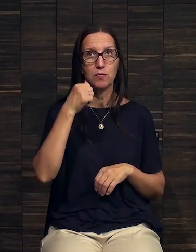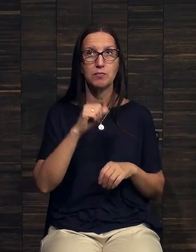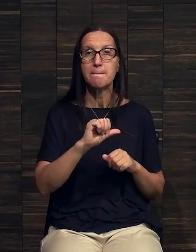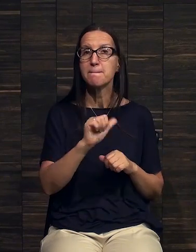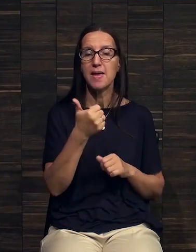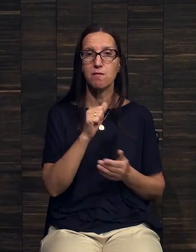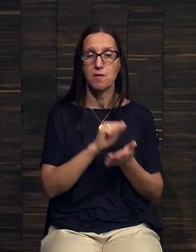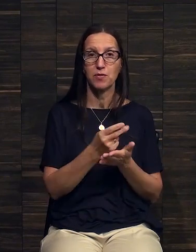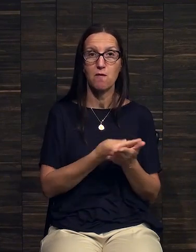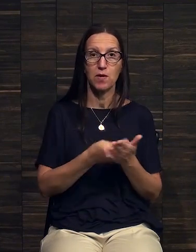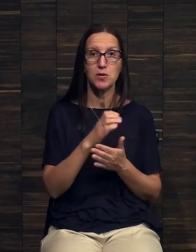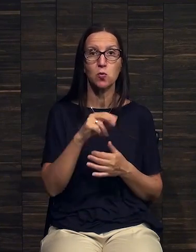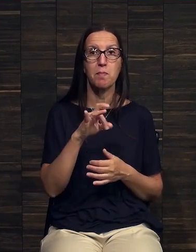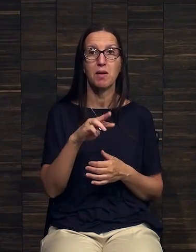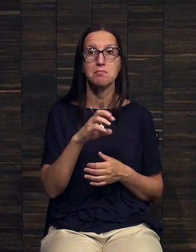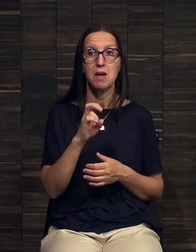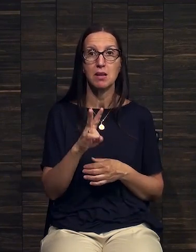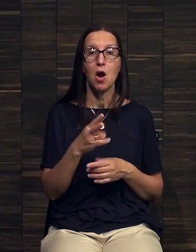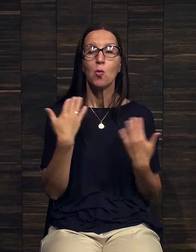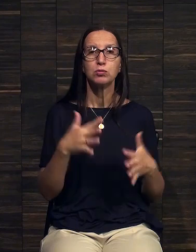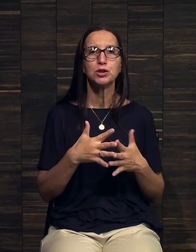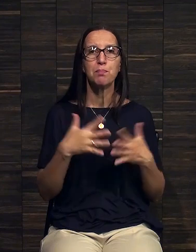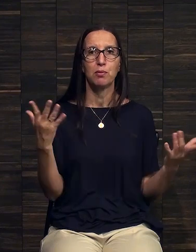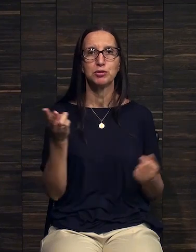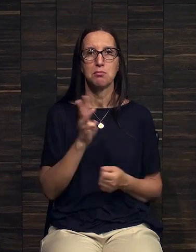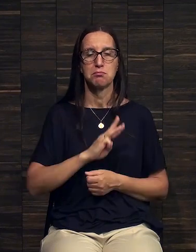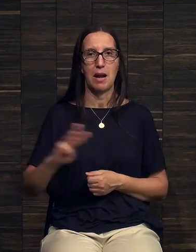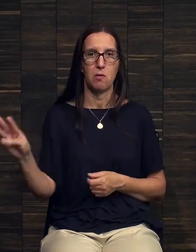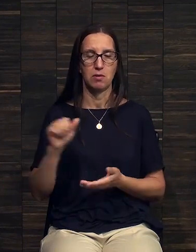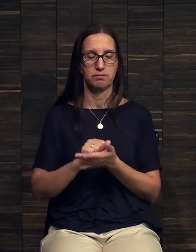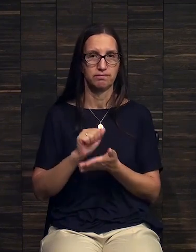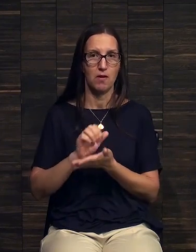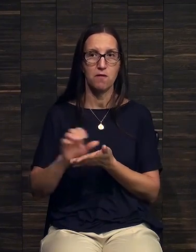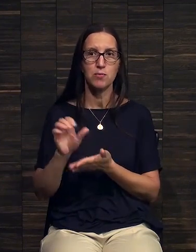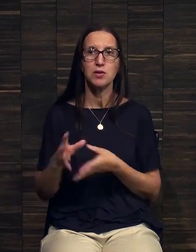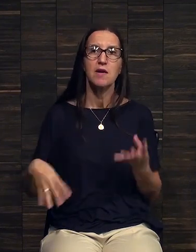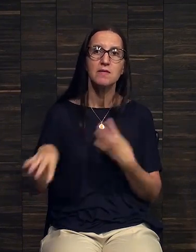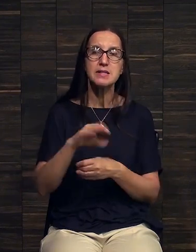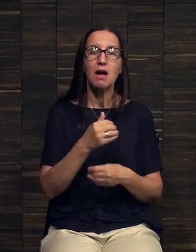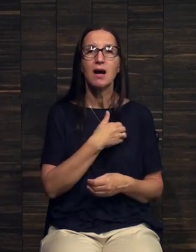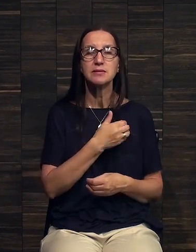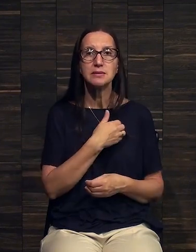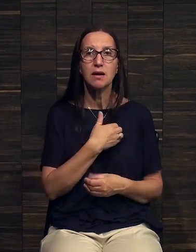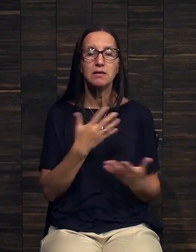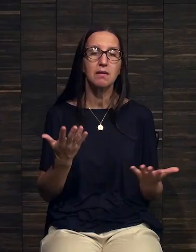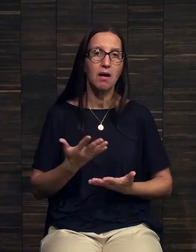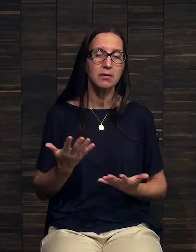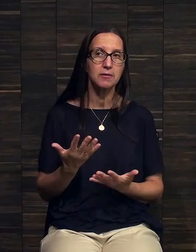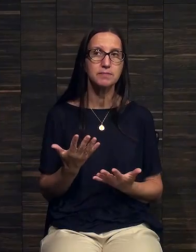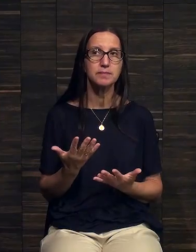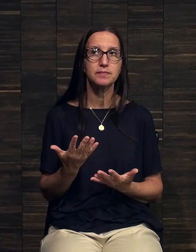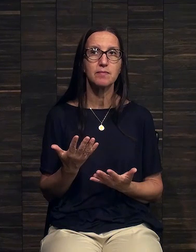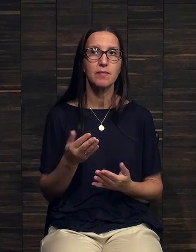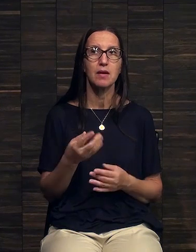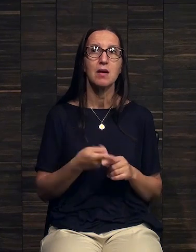not wrong, it was over a million printing runs. Everyone wants to take a